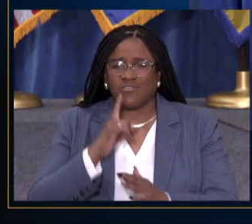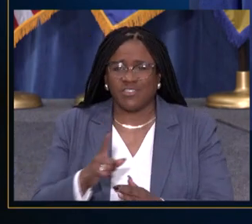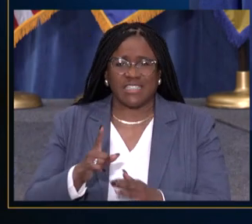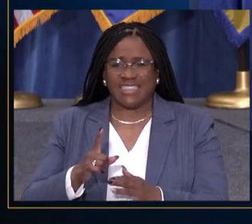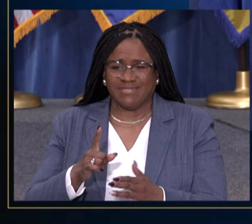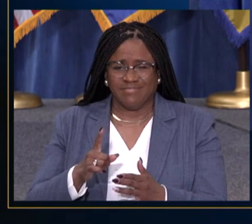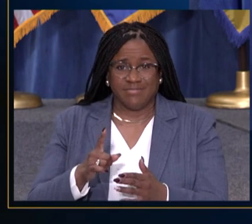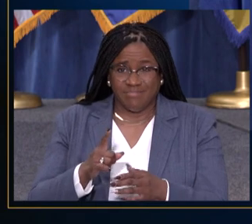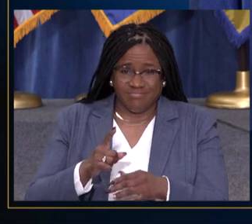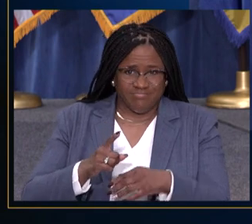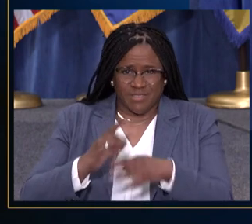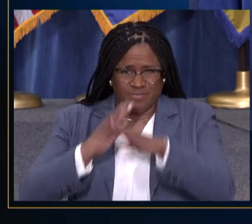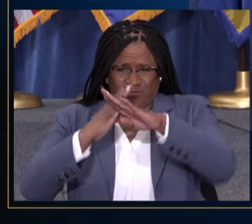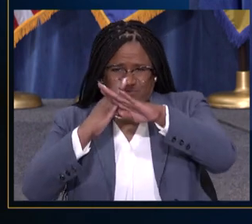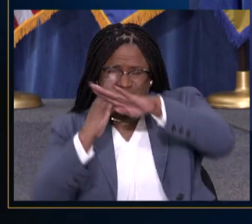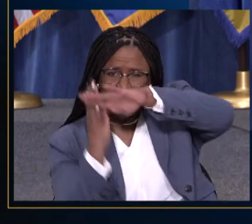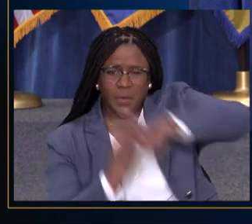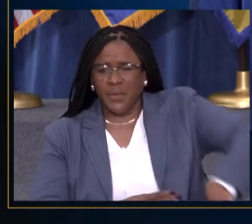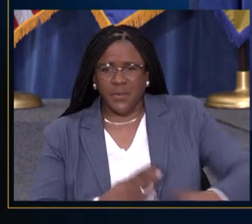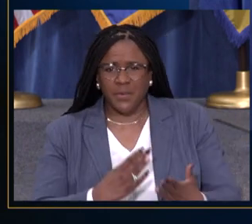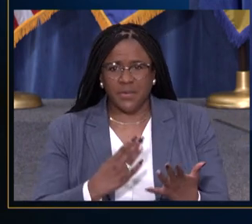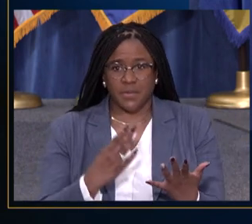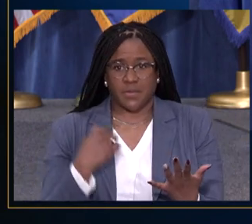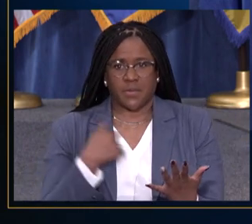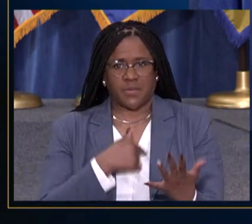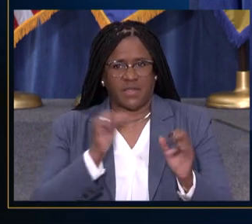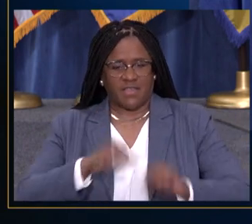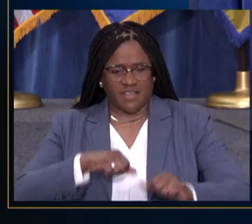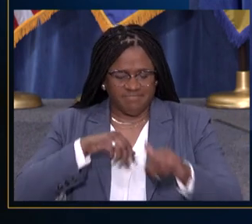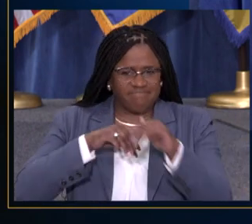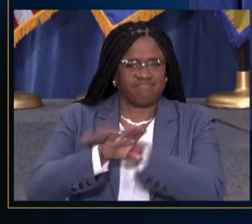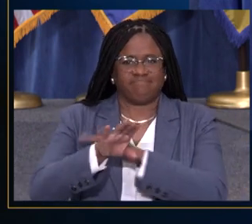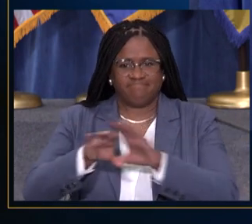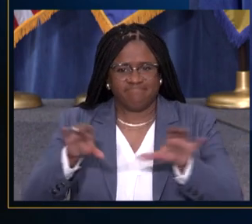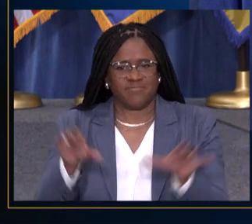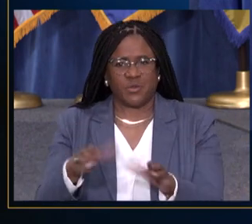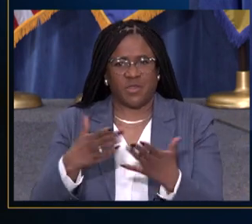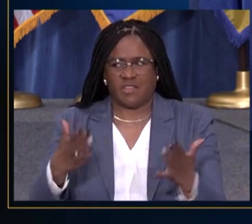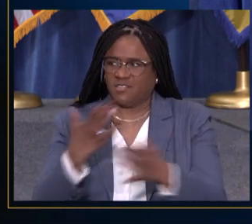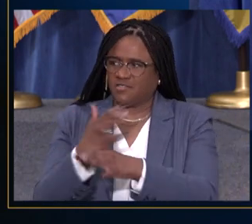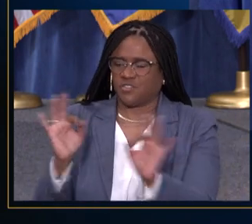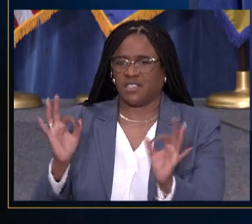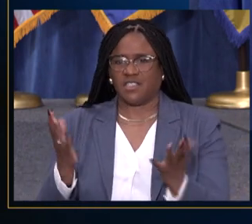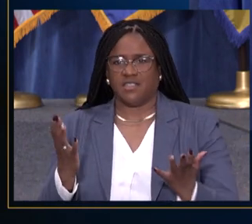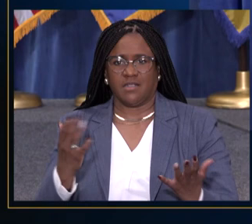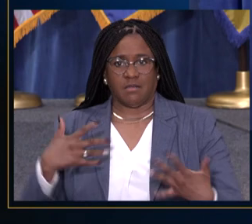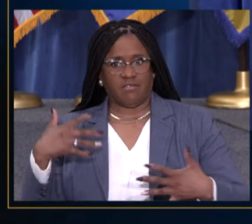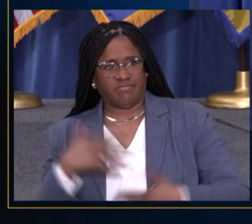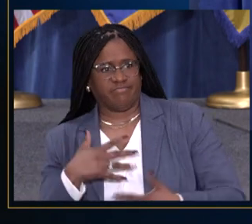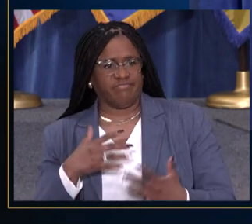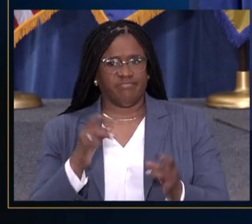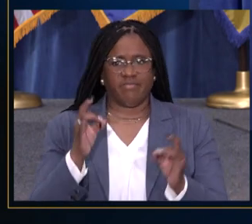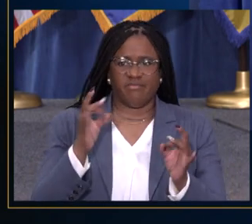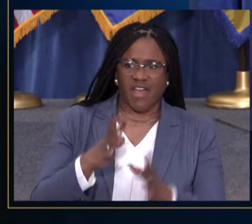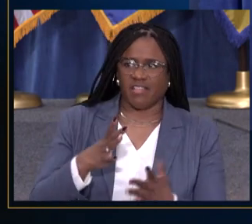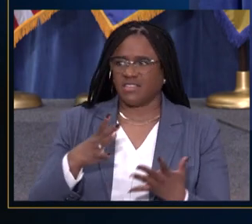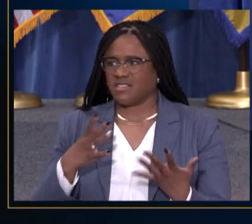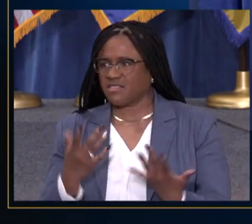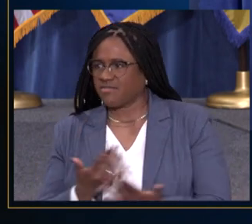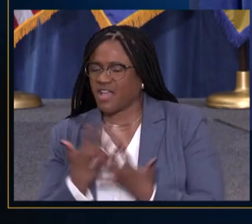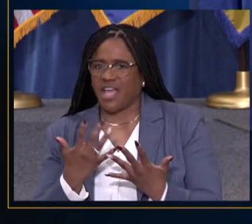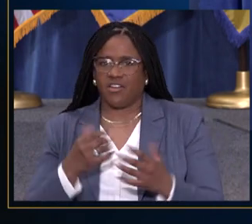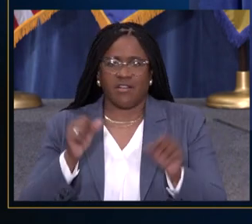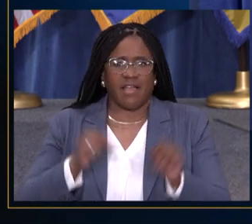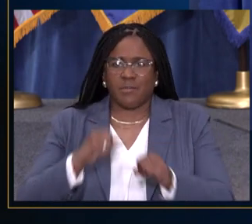of us, that allowed many of us to sit in these rooms today, free from bombs, free from terror, free from fire.